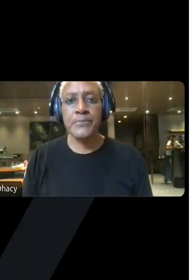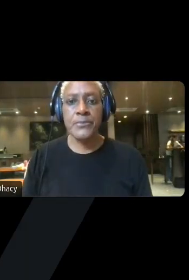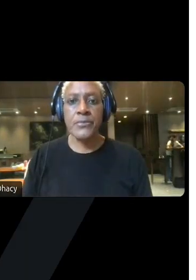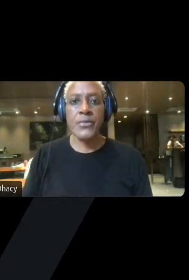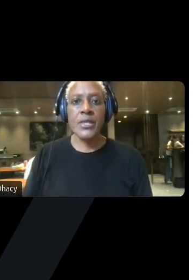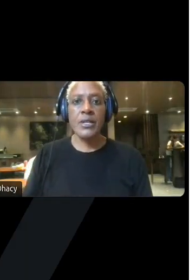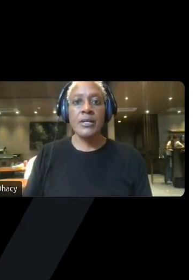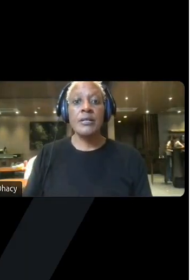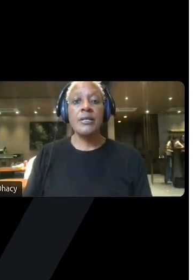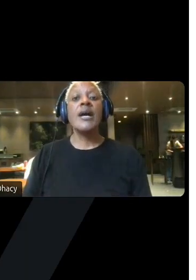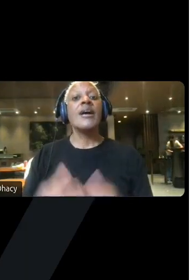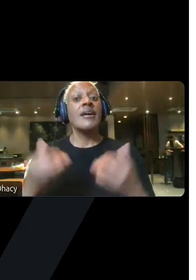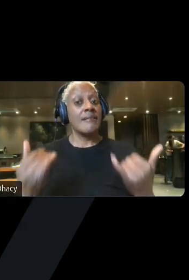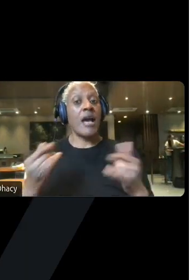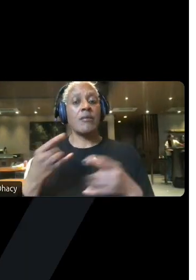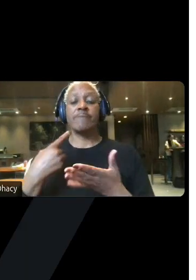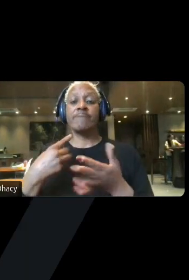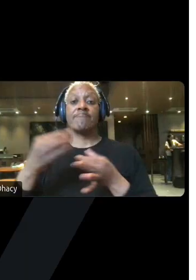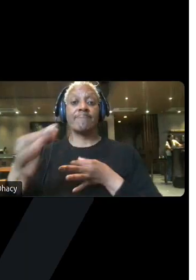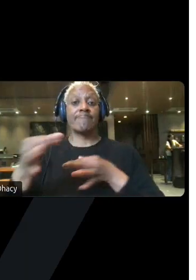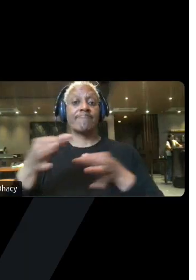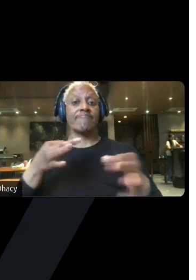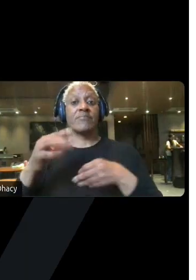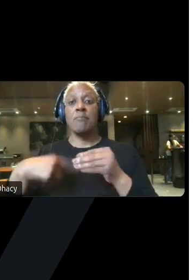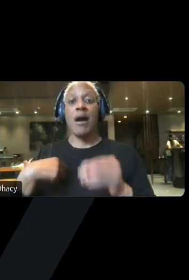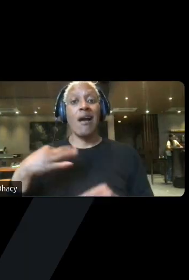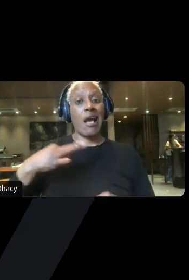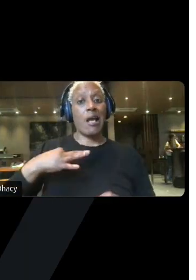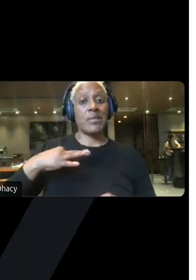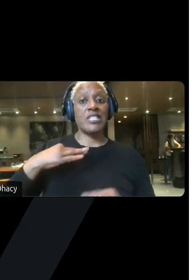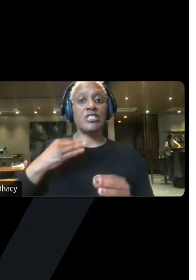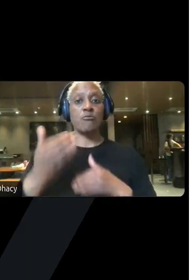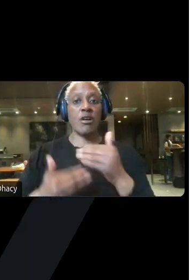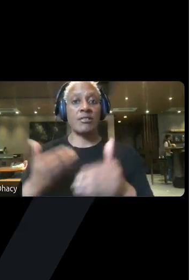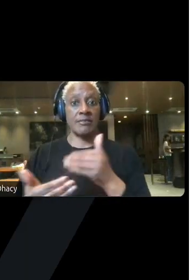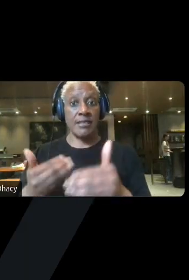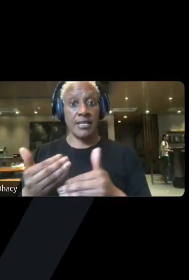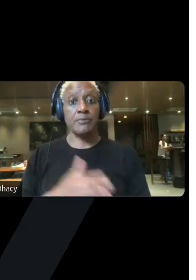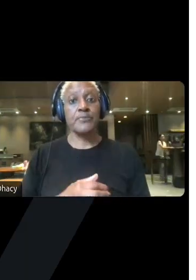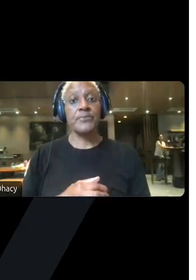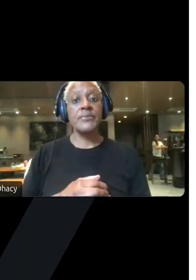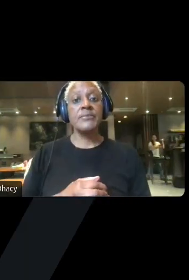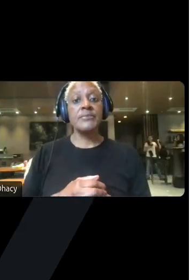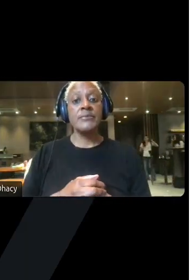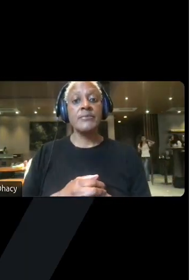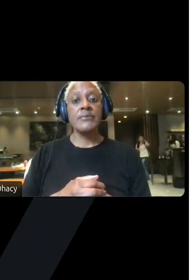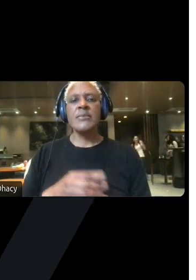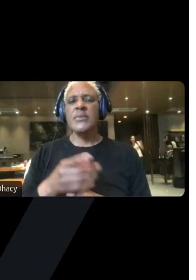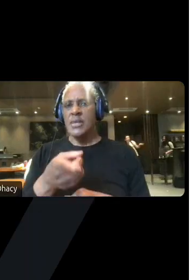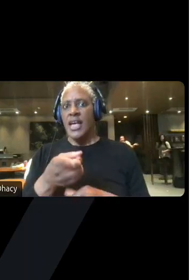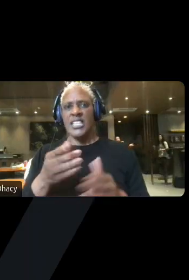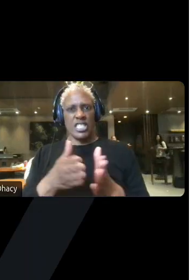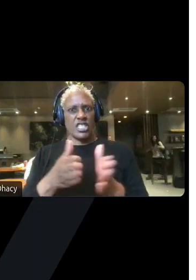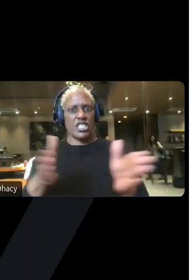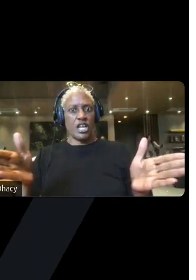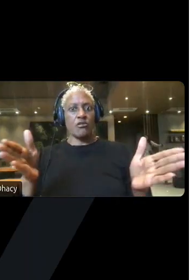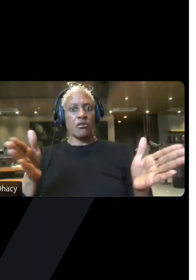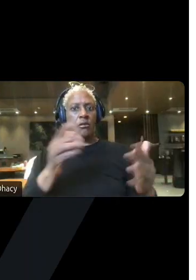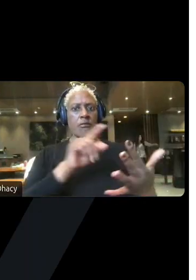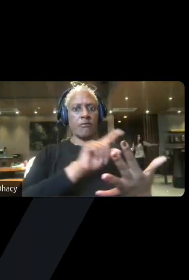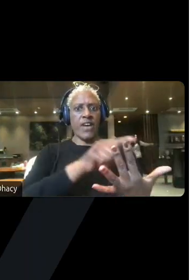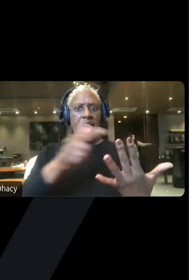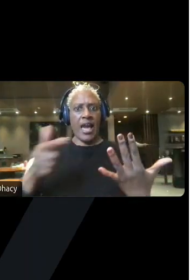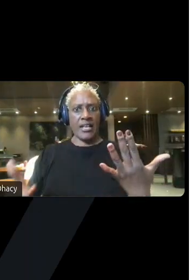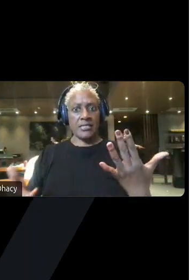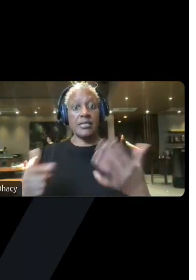Okay, let's talk about the application process. Bringing up the overview again. After completing the